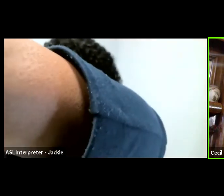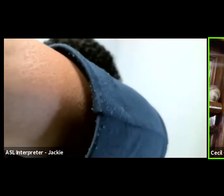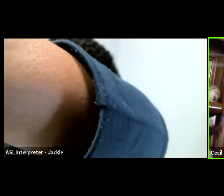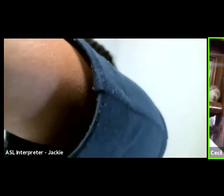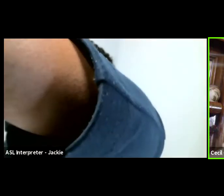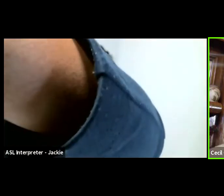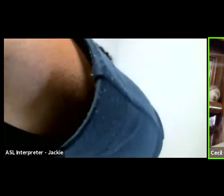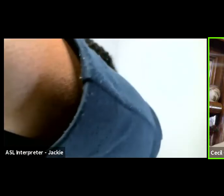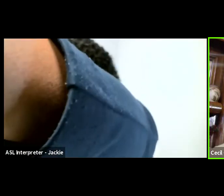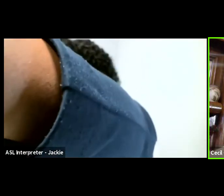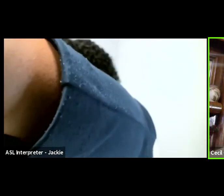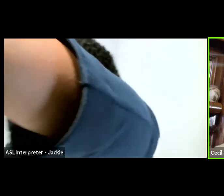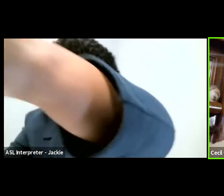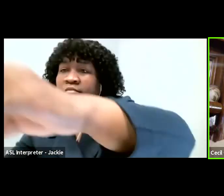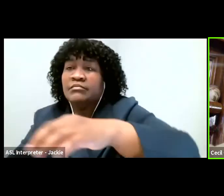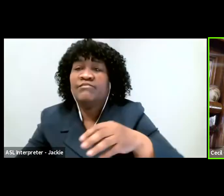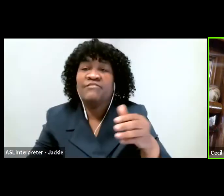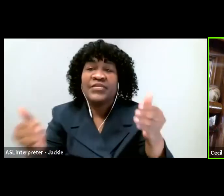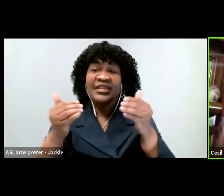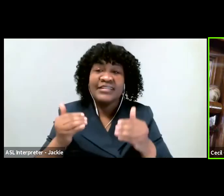it.